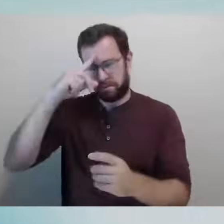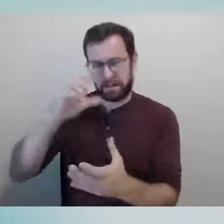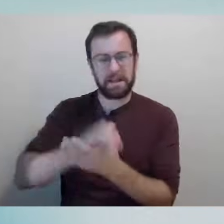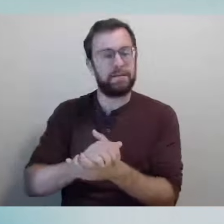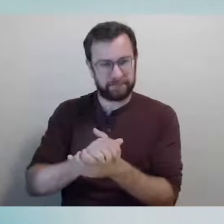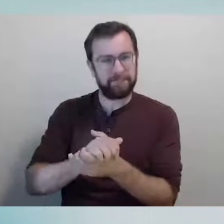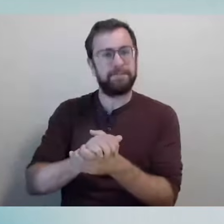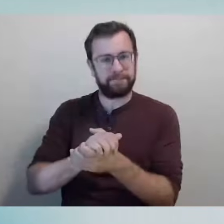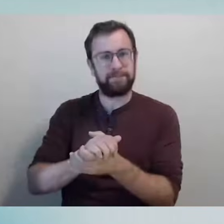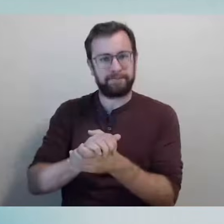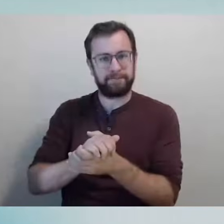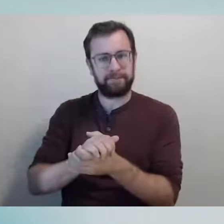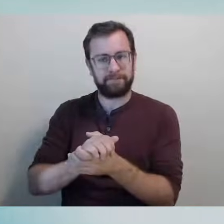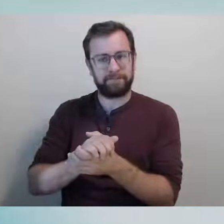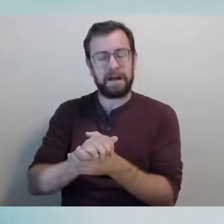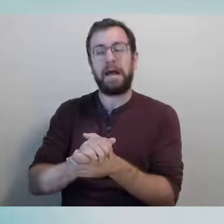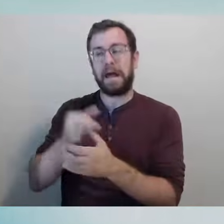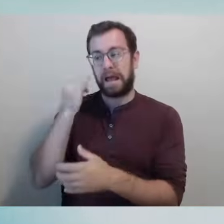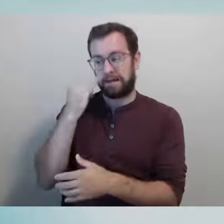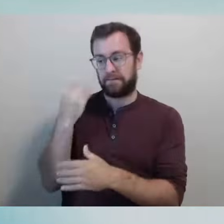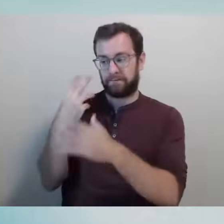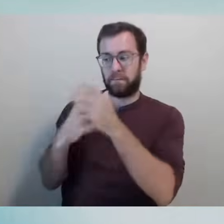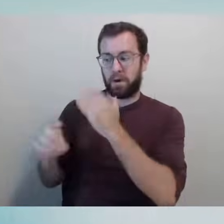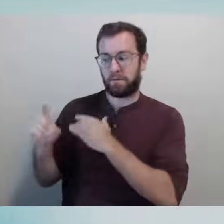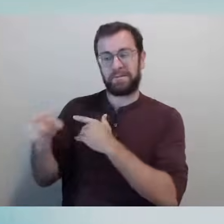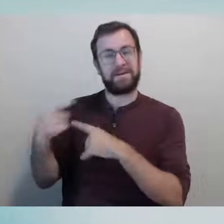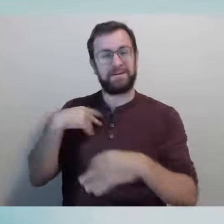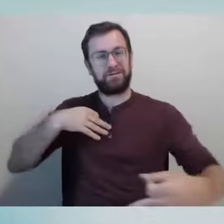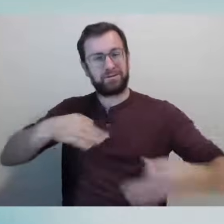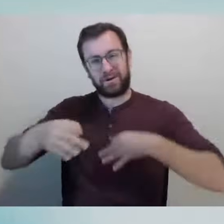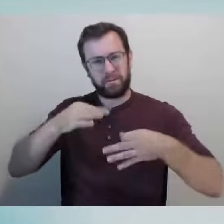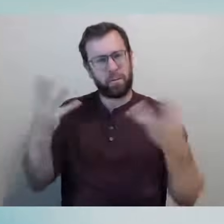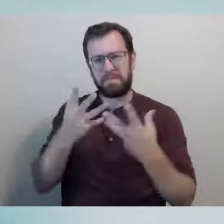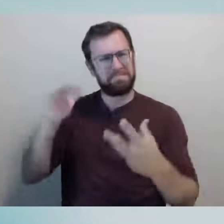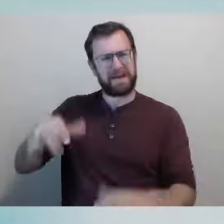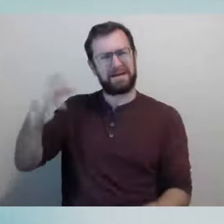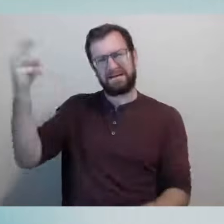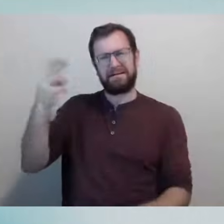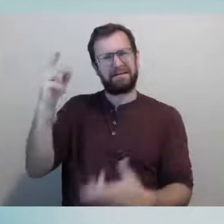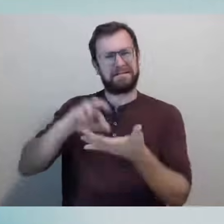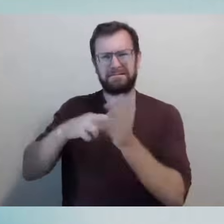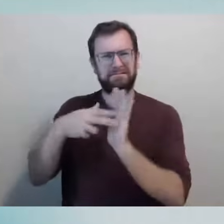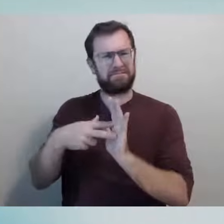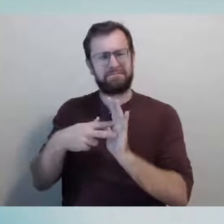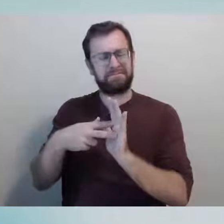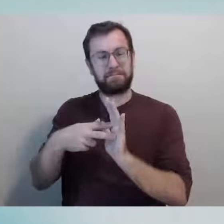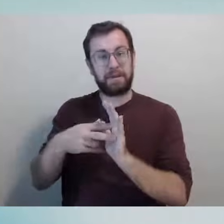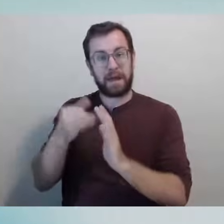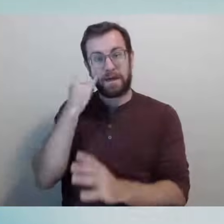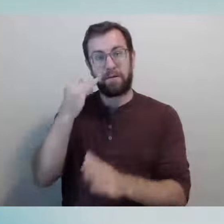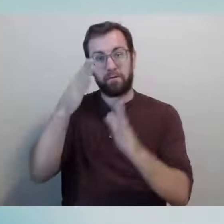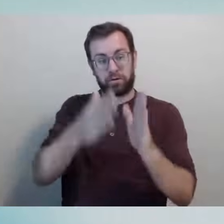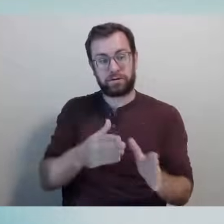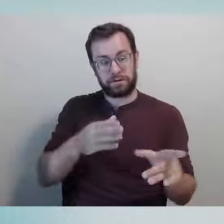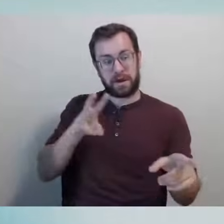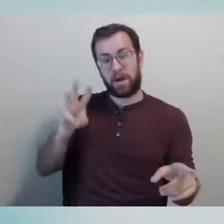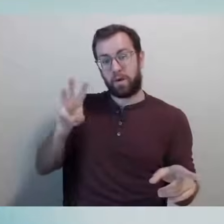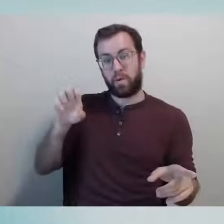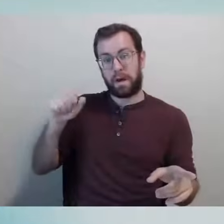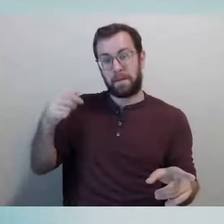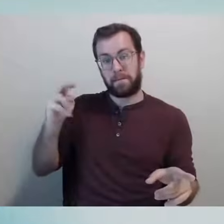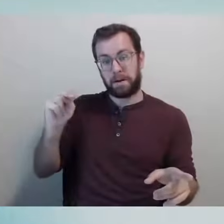al-Qayyim rahimahullah describes what this hadith is talking about. Somebody has a weapon in their hand. They could